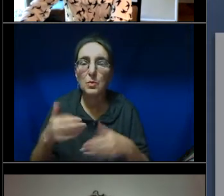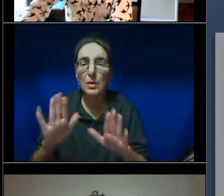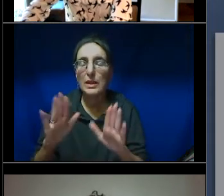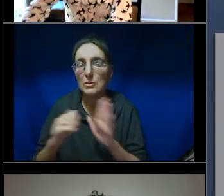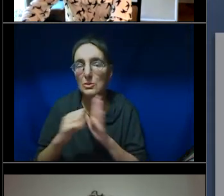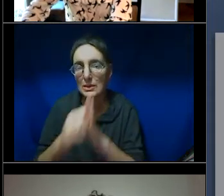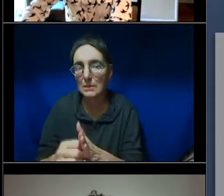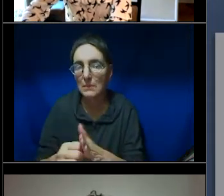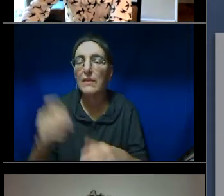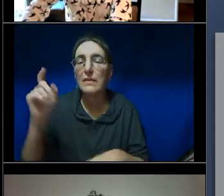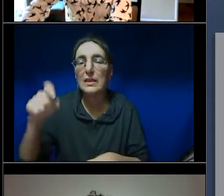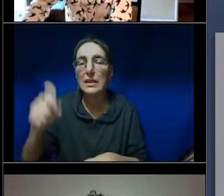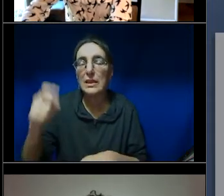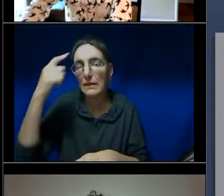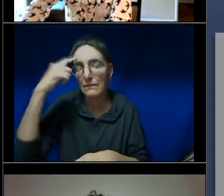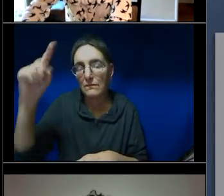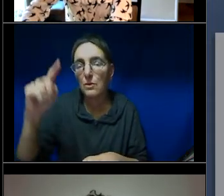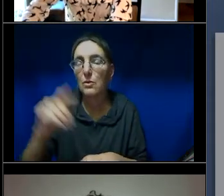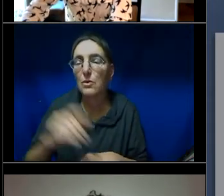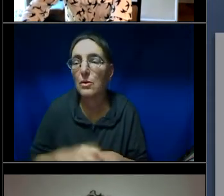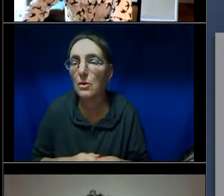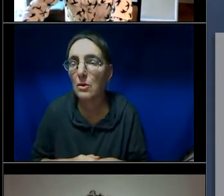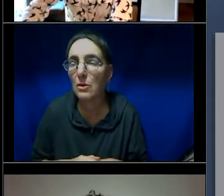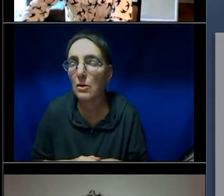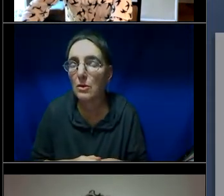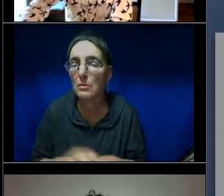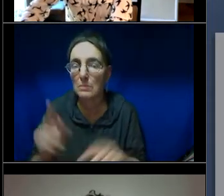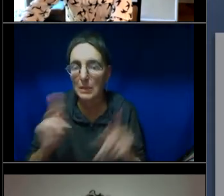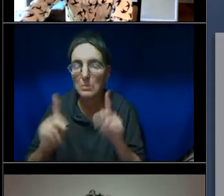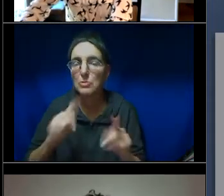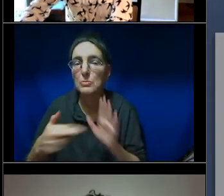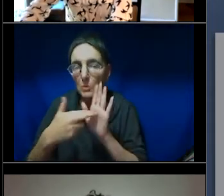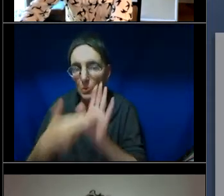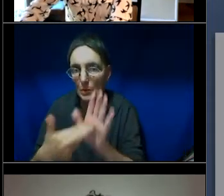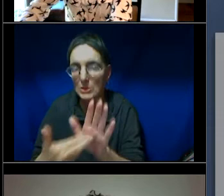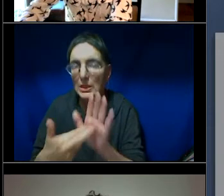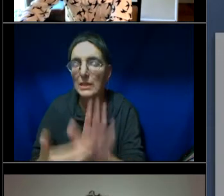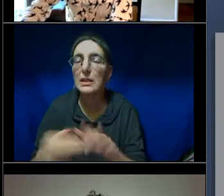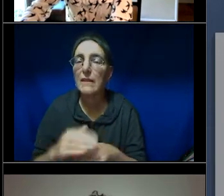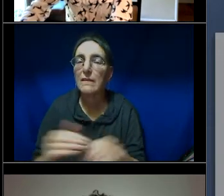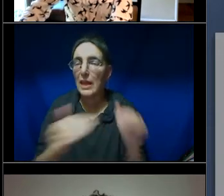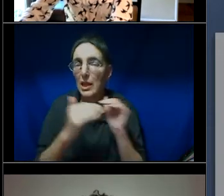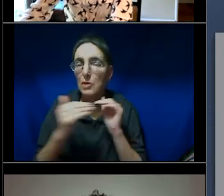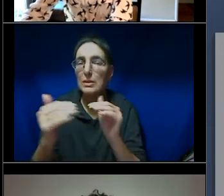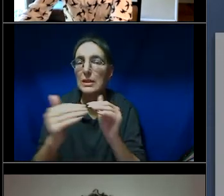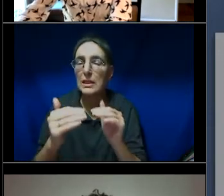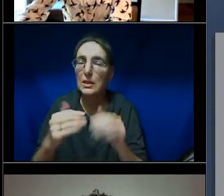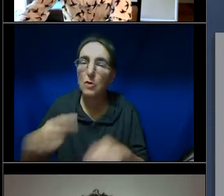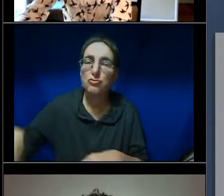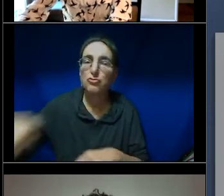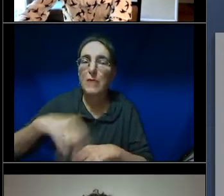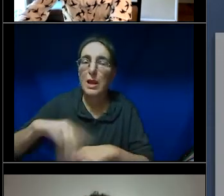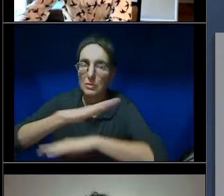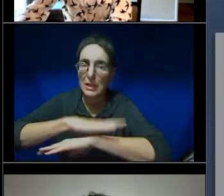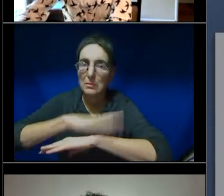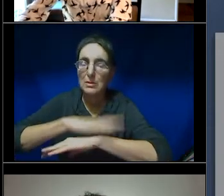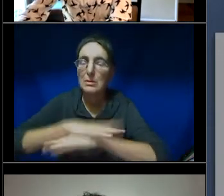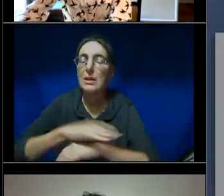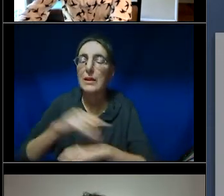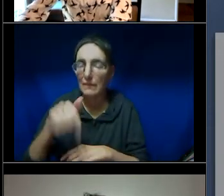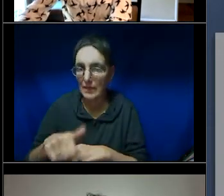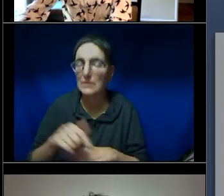the need for unhoused voices to be represented on an equity advisory roundtable committee like this. We were really excited to see that this effort exists,